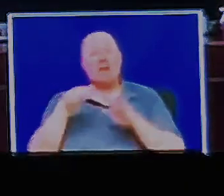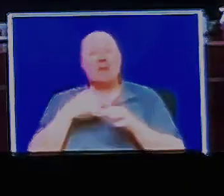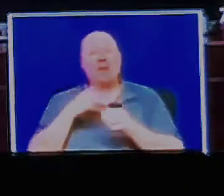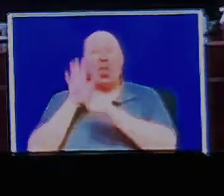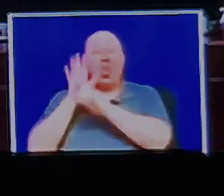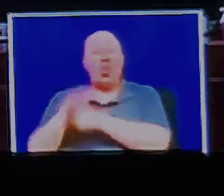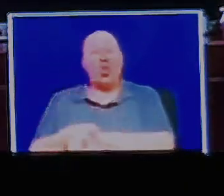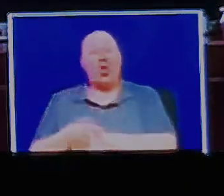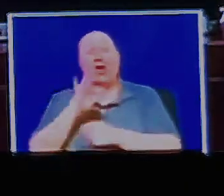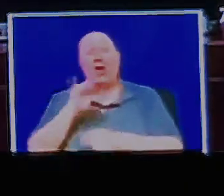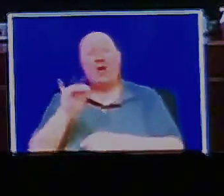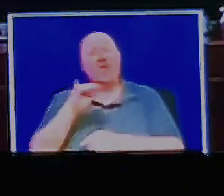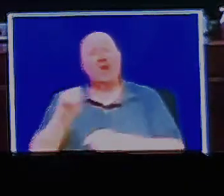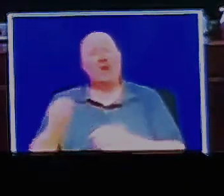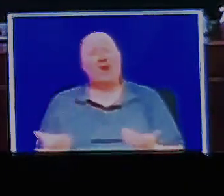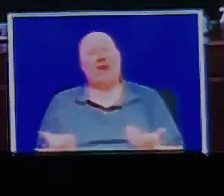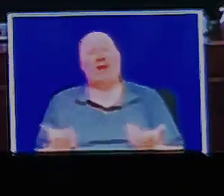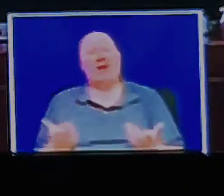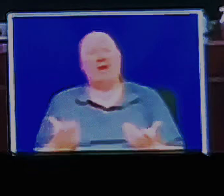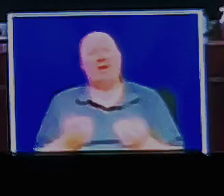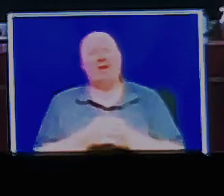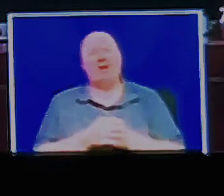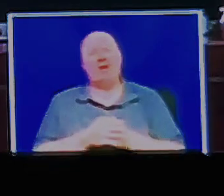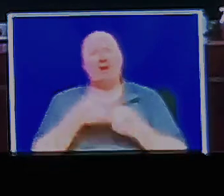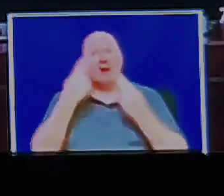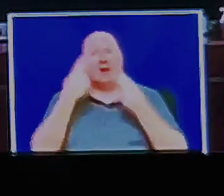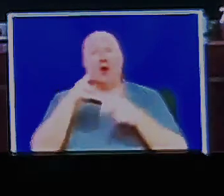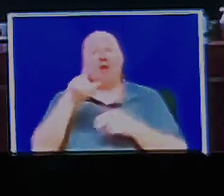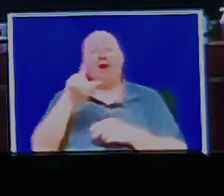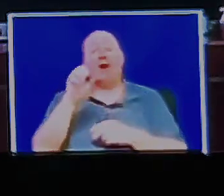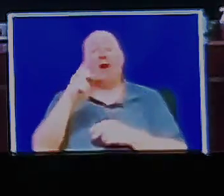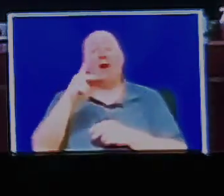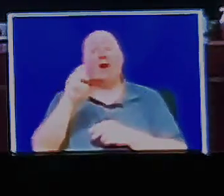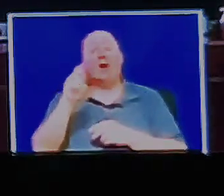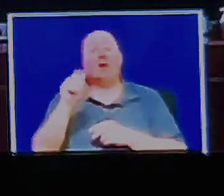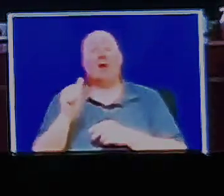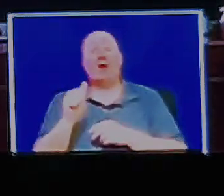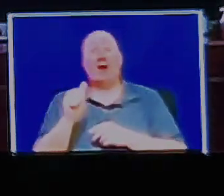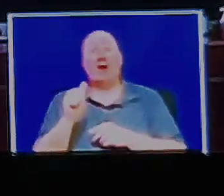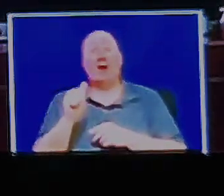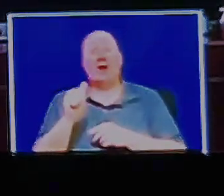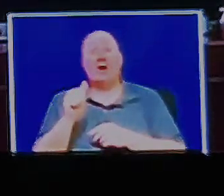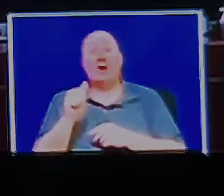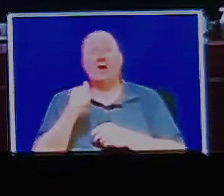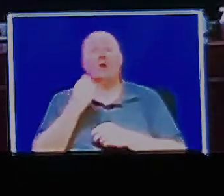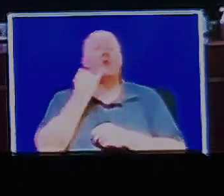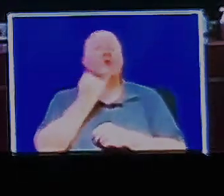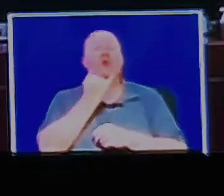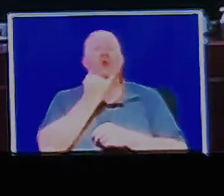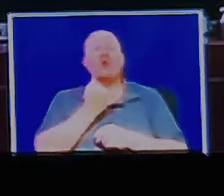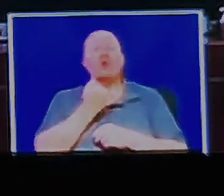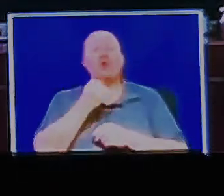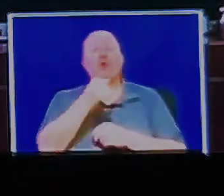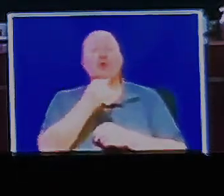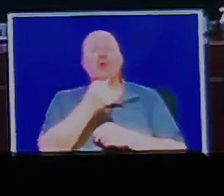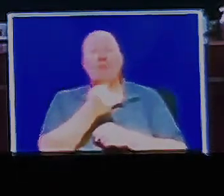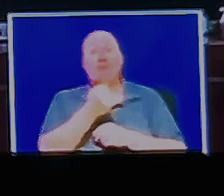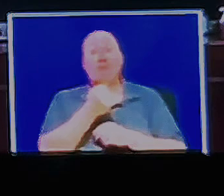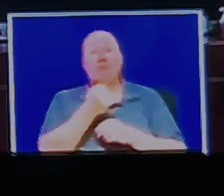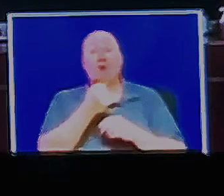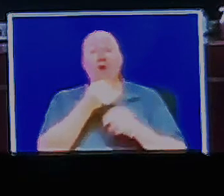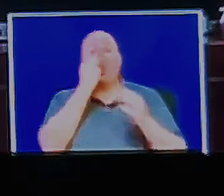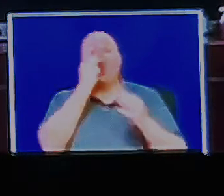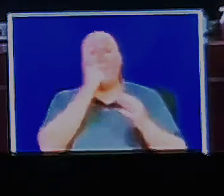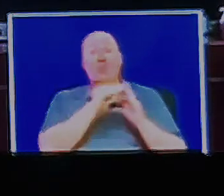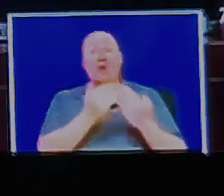on a daily basis. The Honorable Legota was reported in a Jerusalem newspaper as saying there is